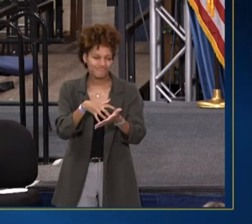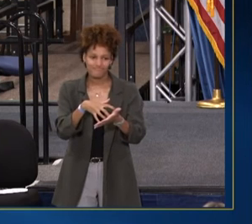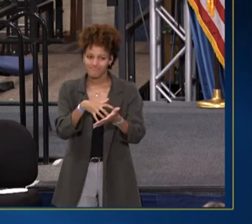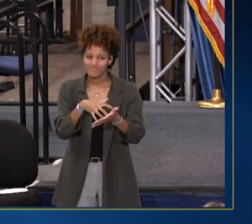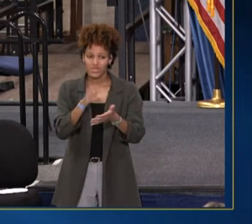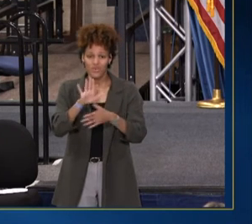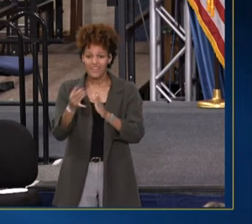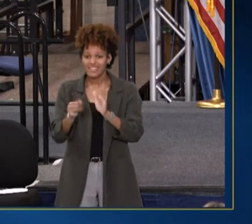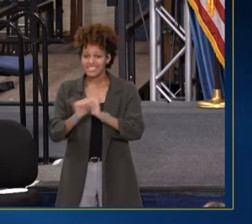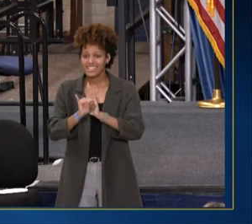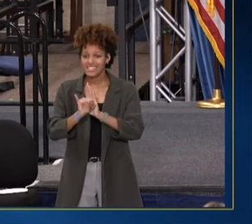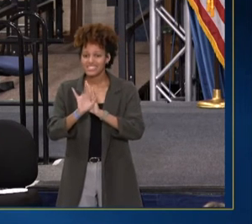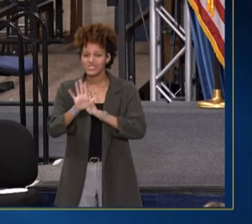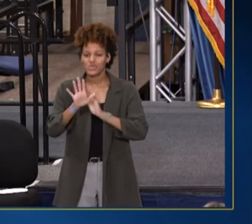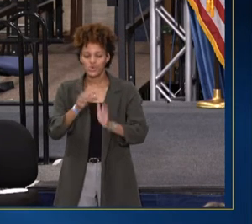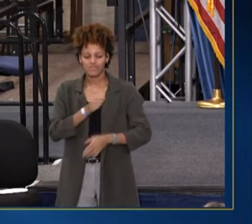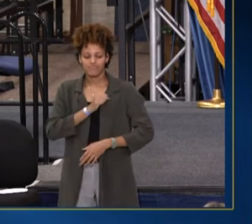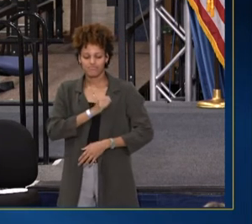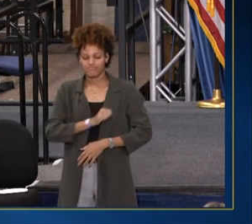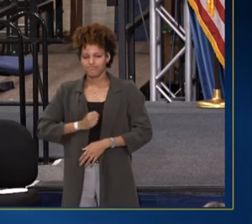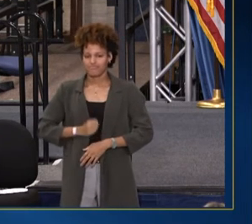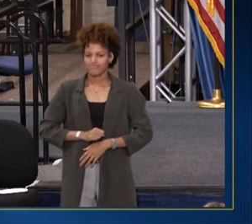your identity is your superpower.